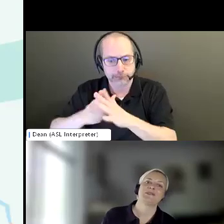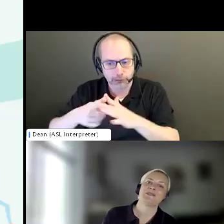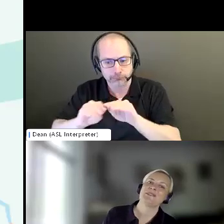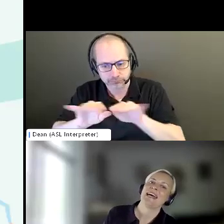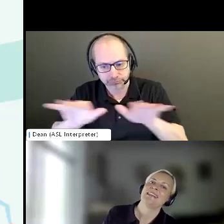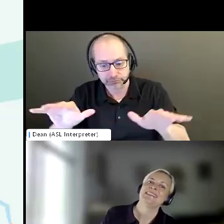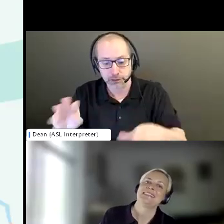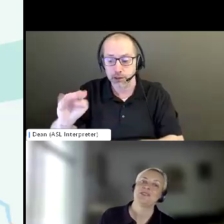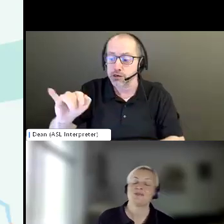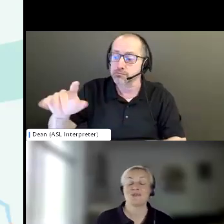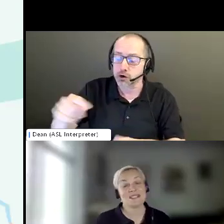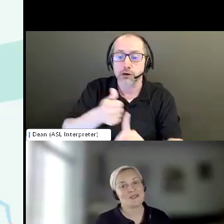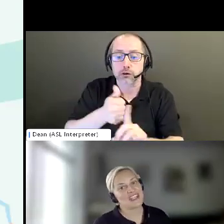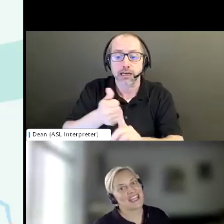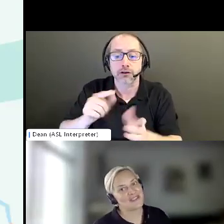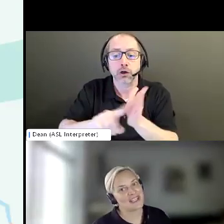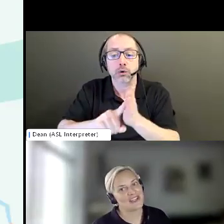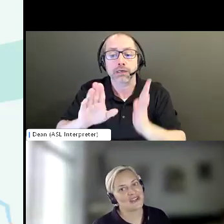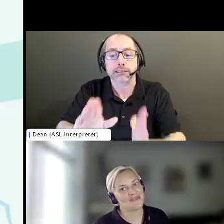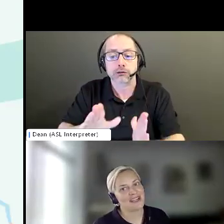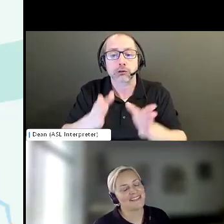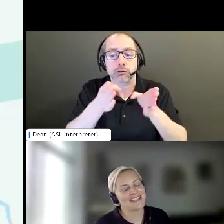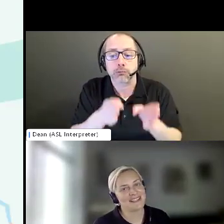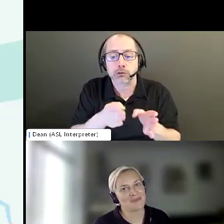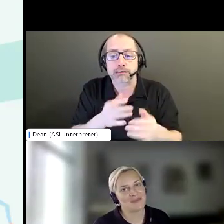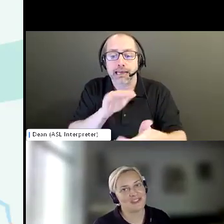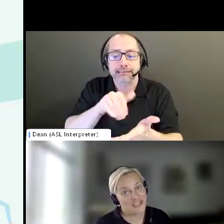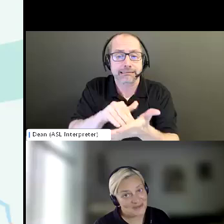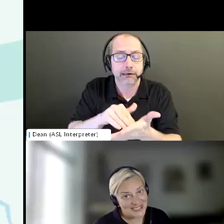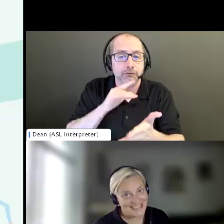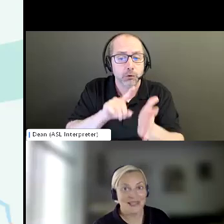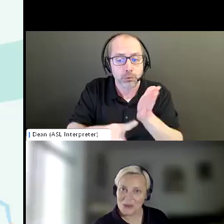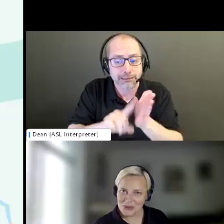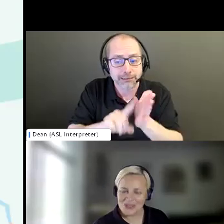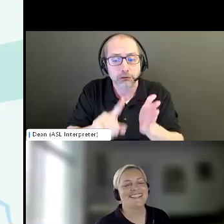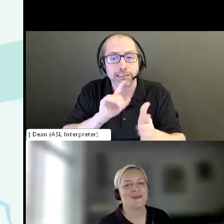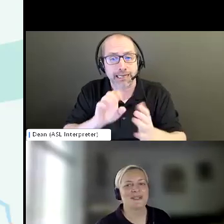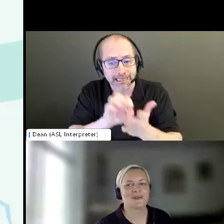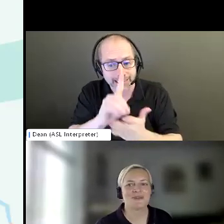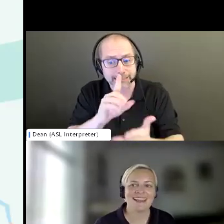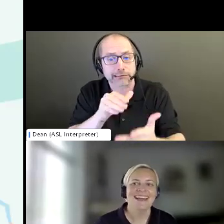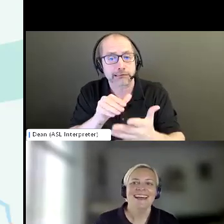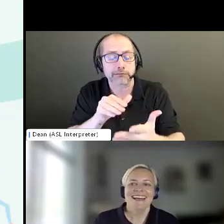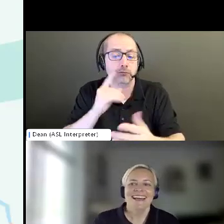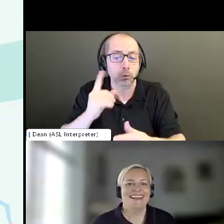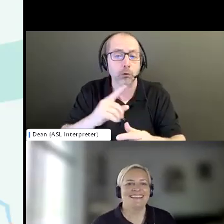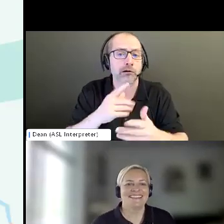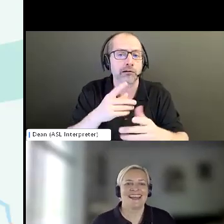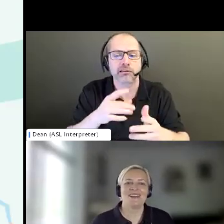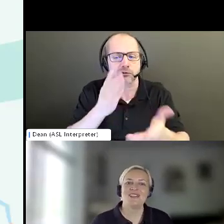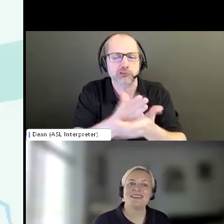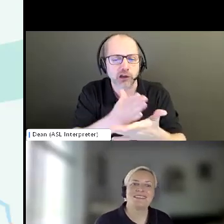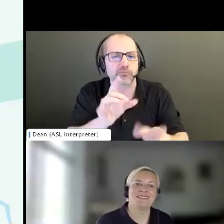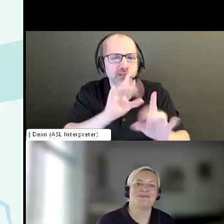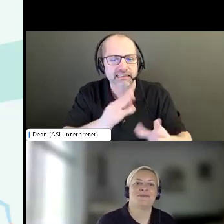research associate at the Center for Research and Education on Violence Against Women and Children, known as CREVAC. And